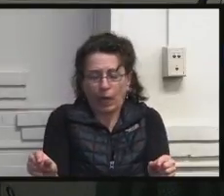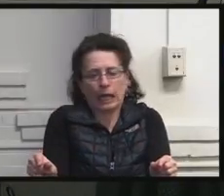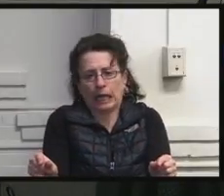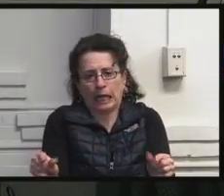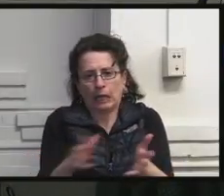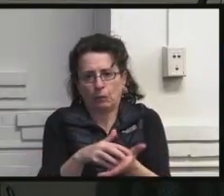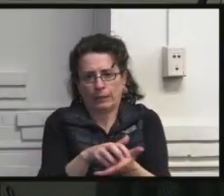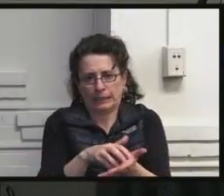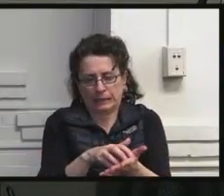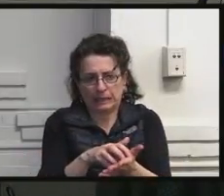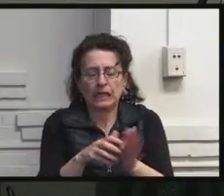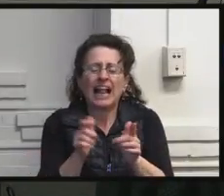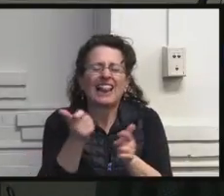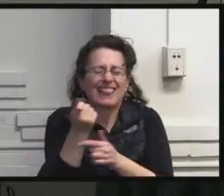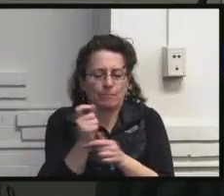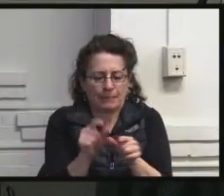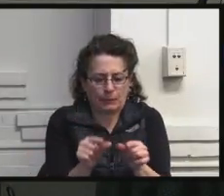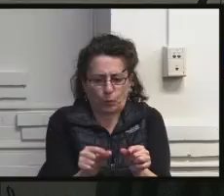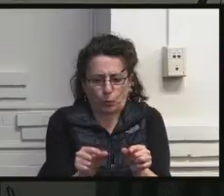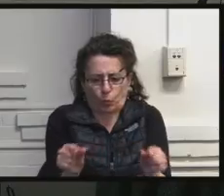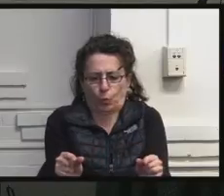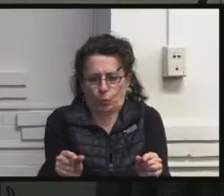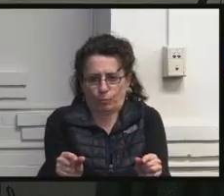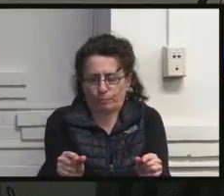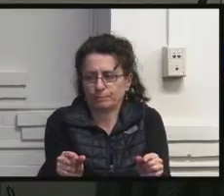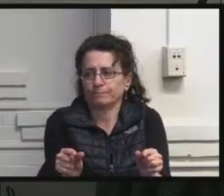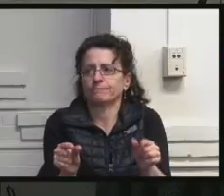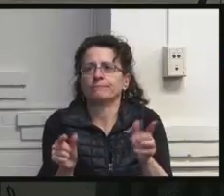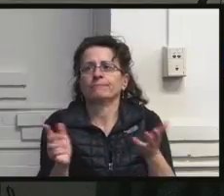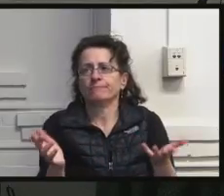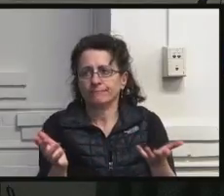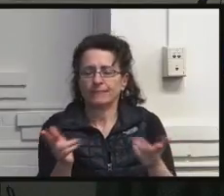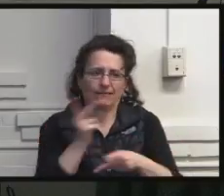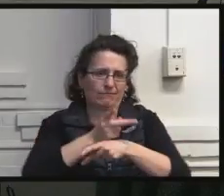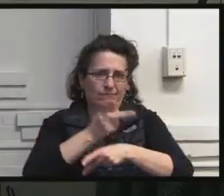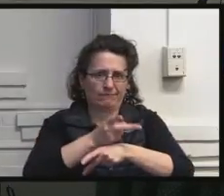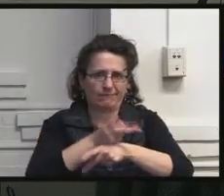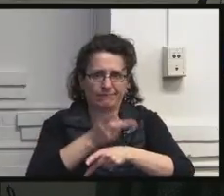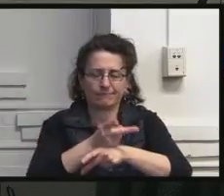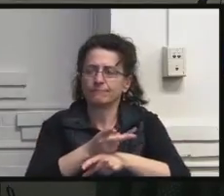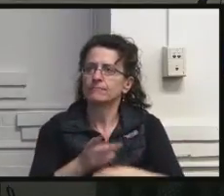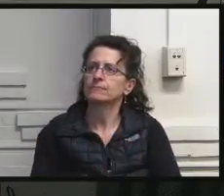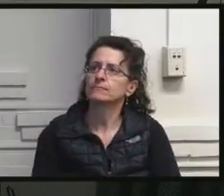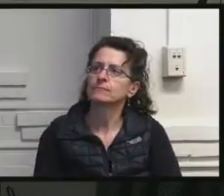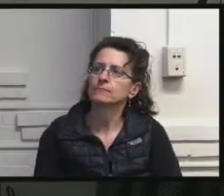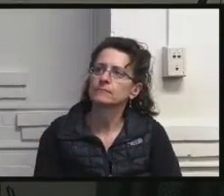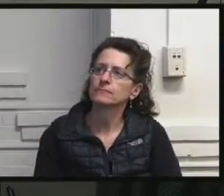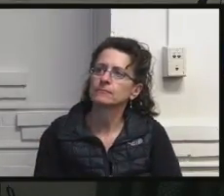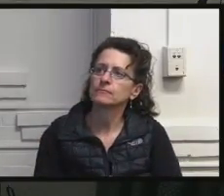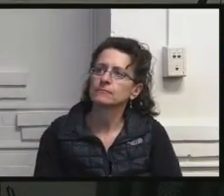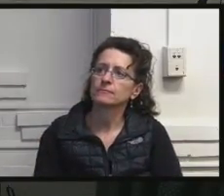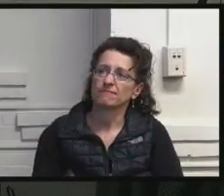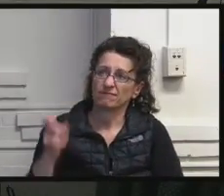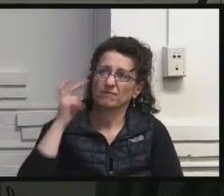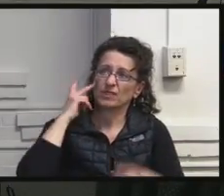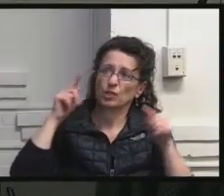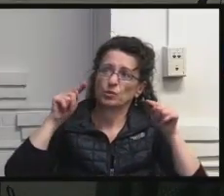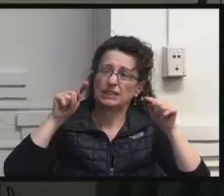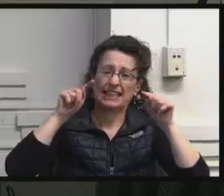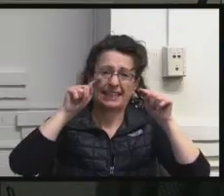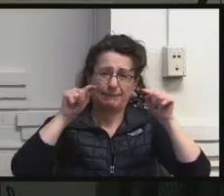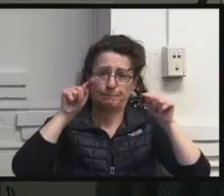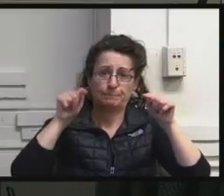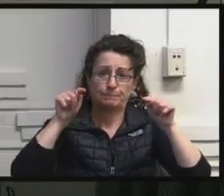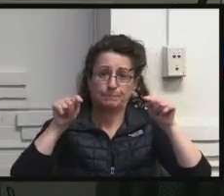it slightly, but we're not going to be able to do too much with it. So if you look here, what is shown in sort of the dashed black and